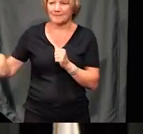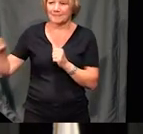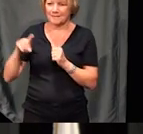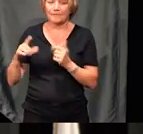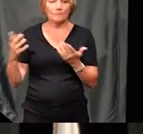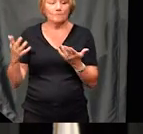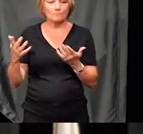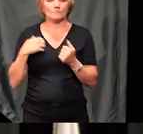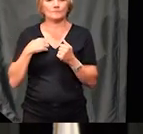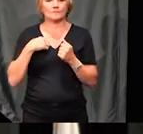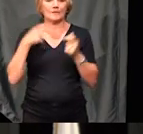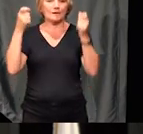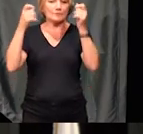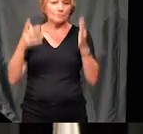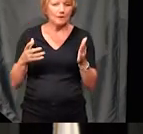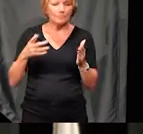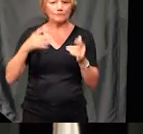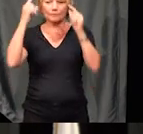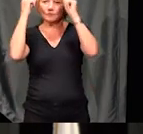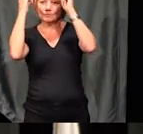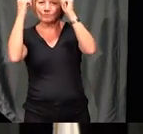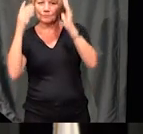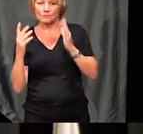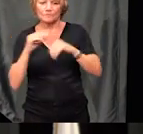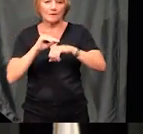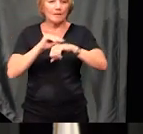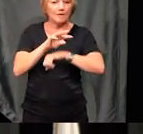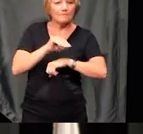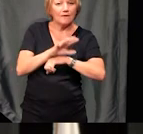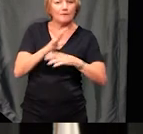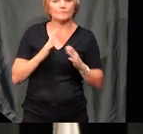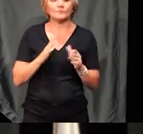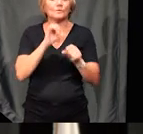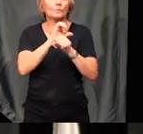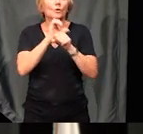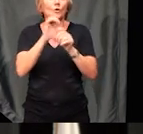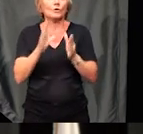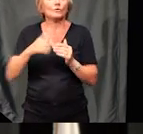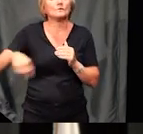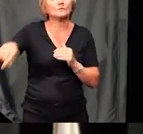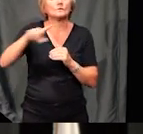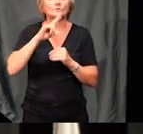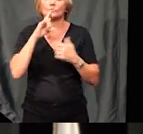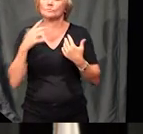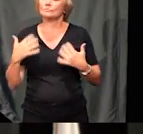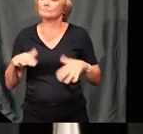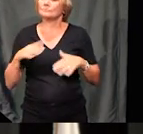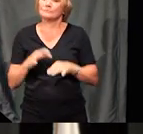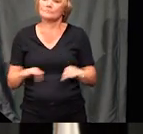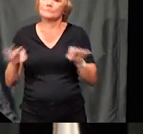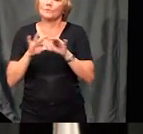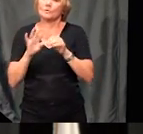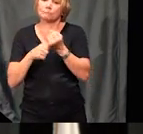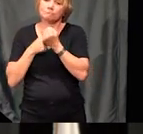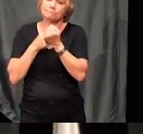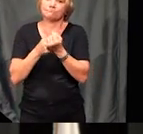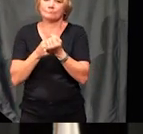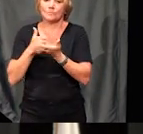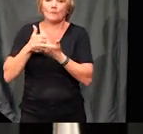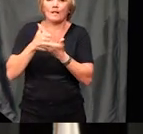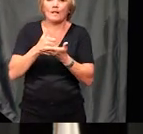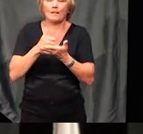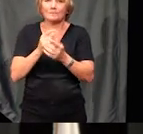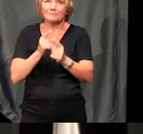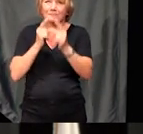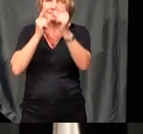administrators, tutors, advisors, general workers who were instrumental in helping us to get to this